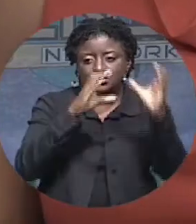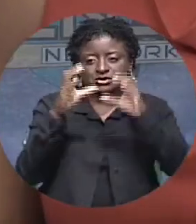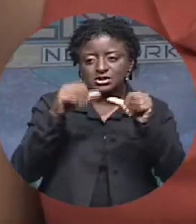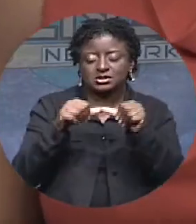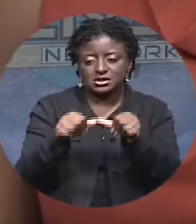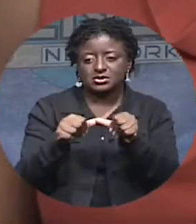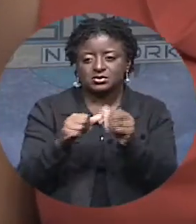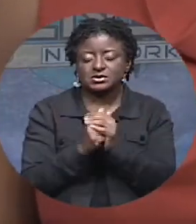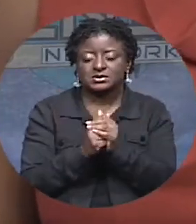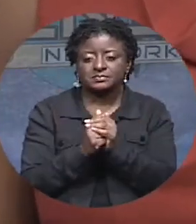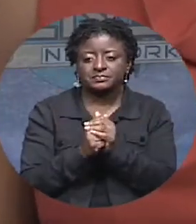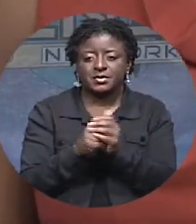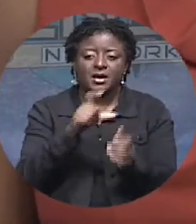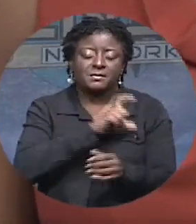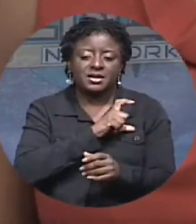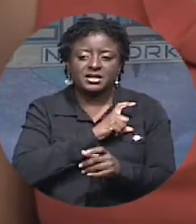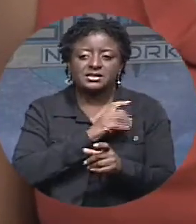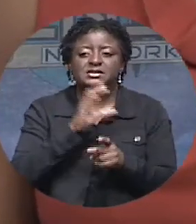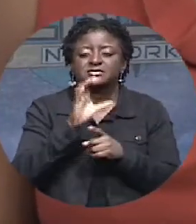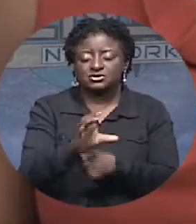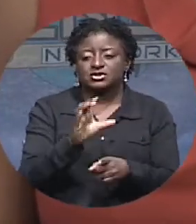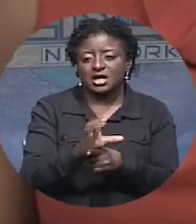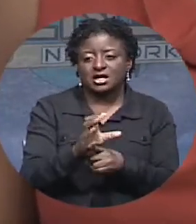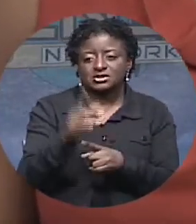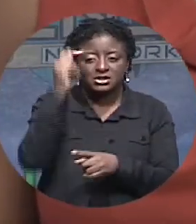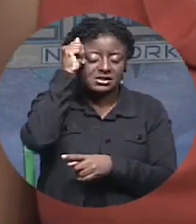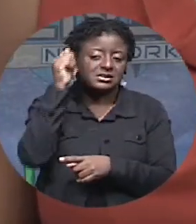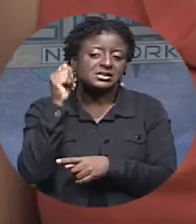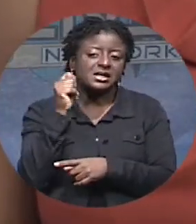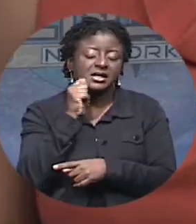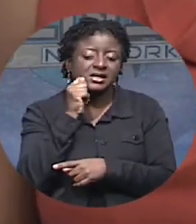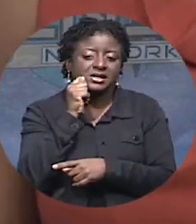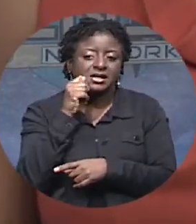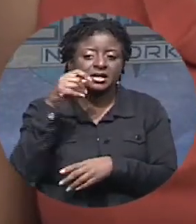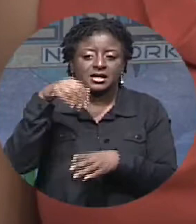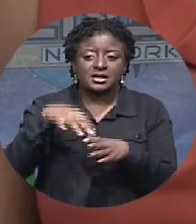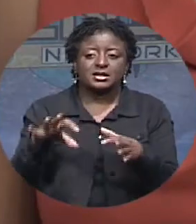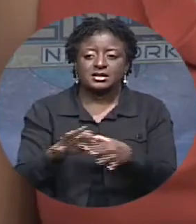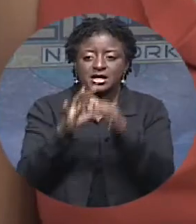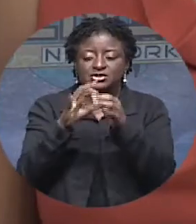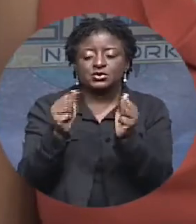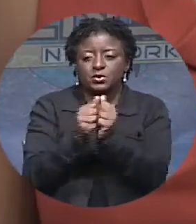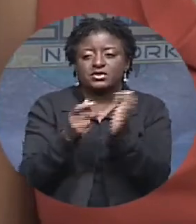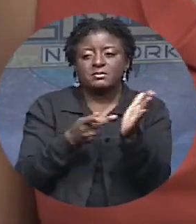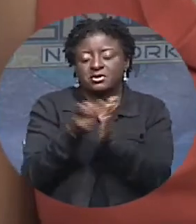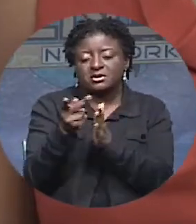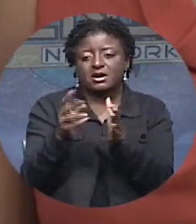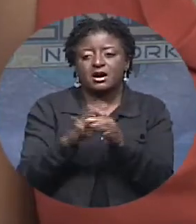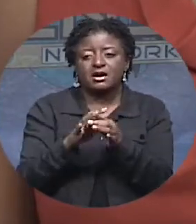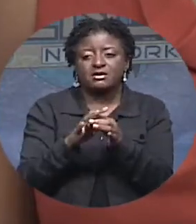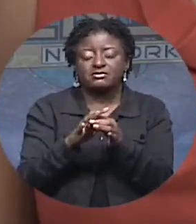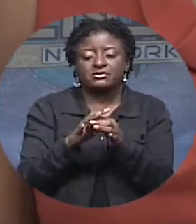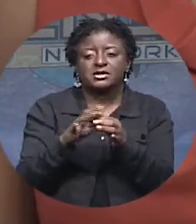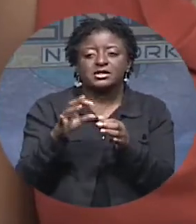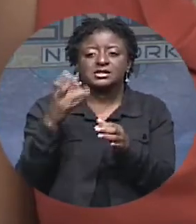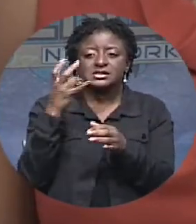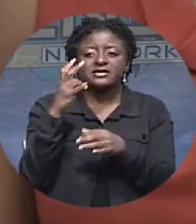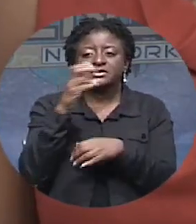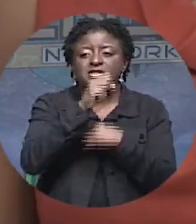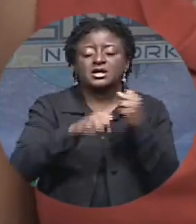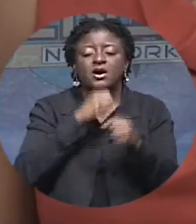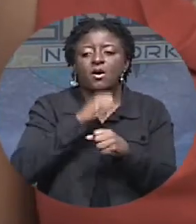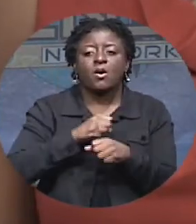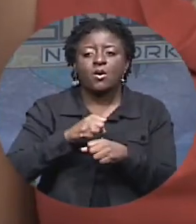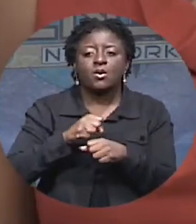Police have charged a teenager in connection with the murder of 2013 graduate Althrenika Young, whose body was found near the St.